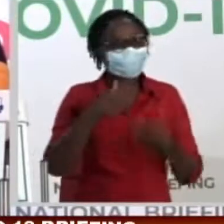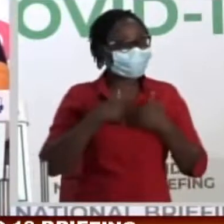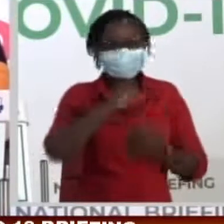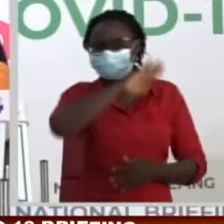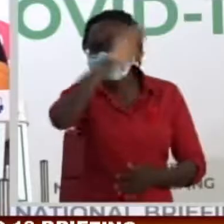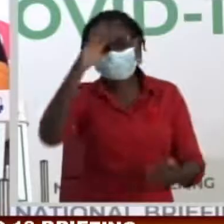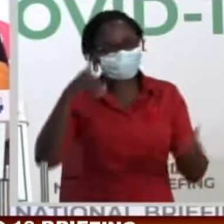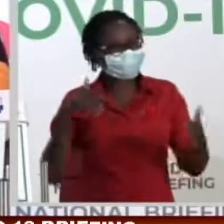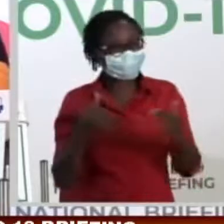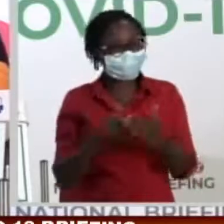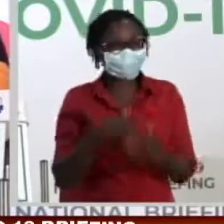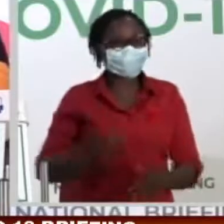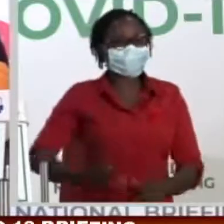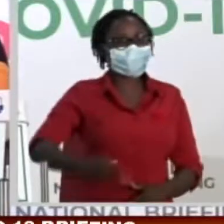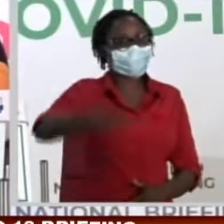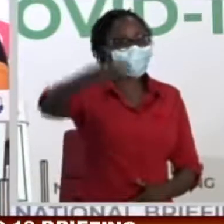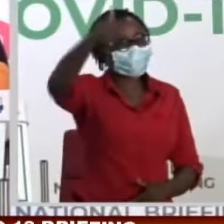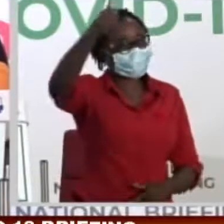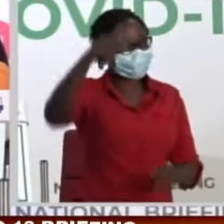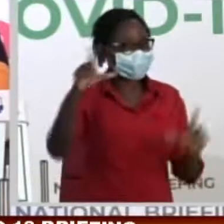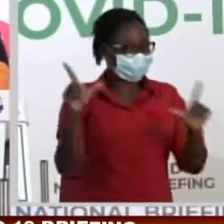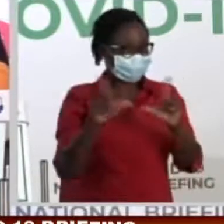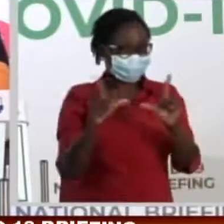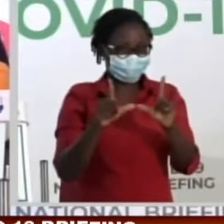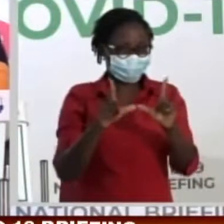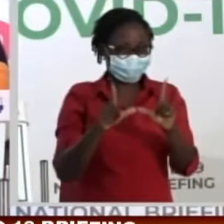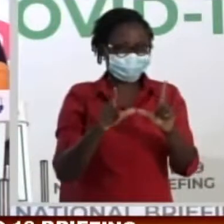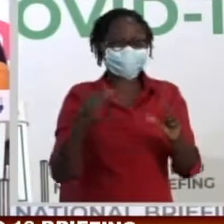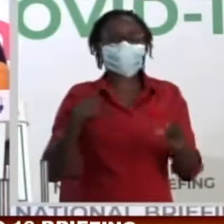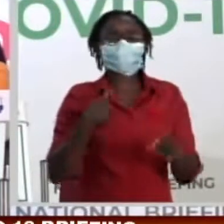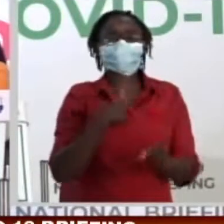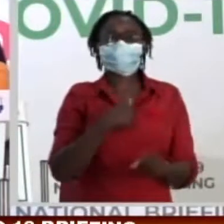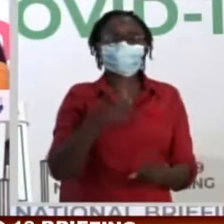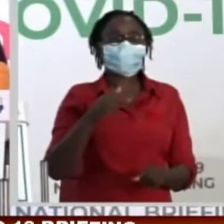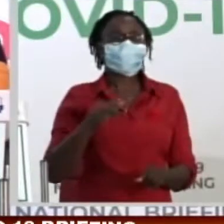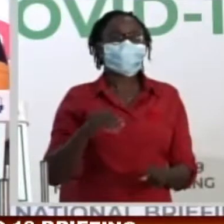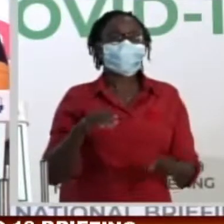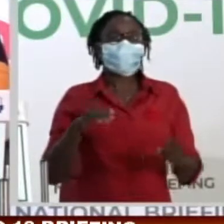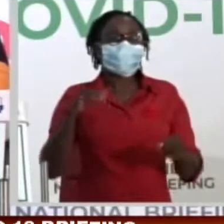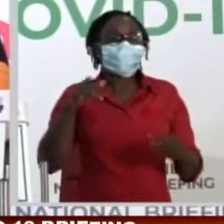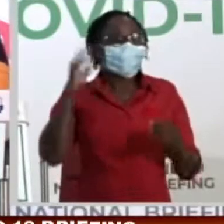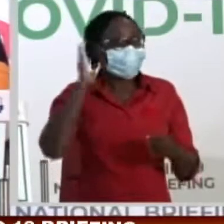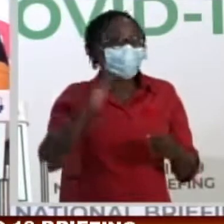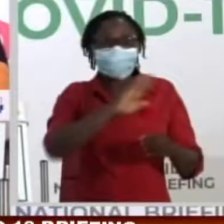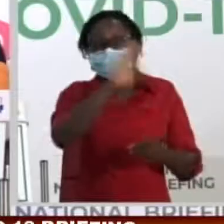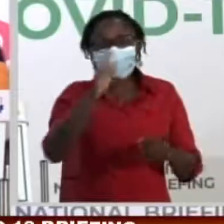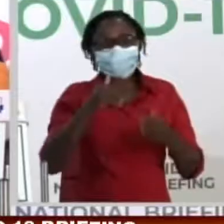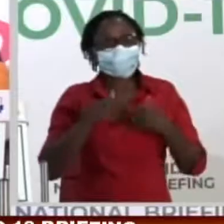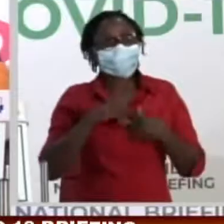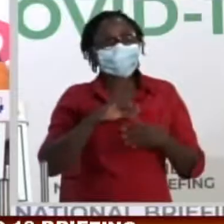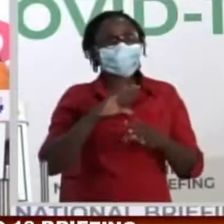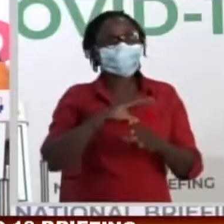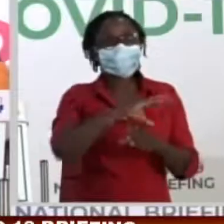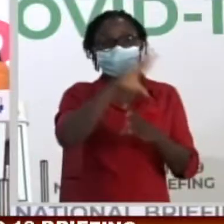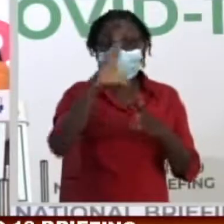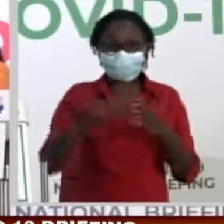level that would enable us to make conclusive statements on the rate of infection in the